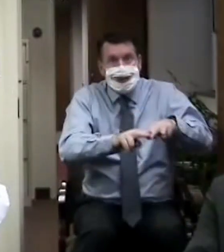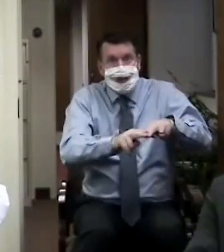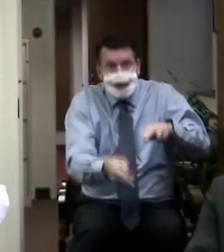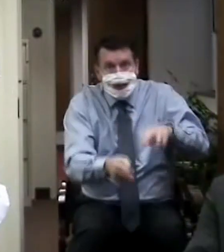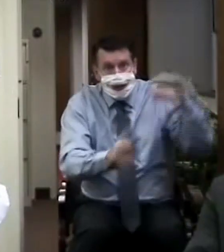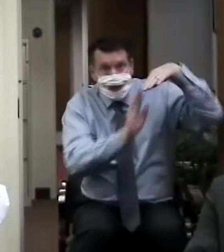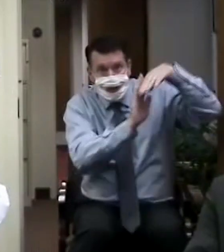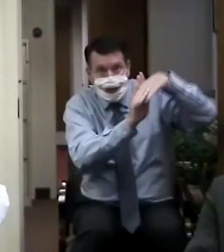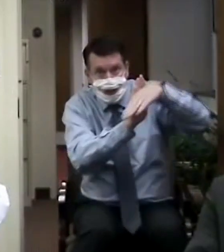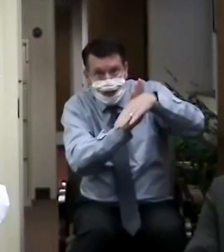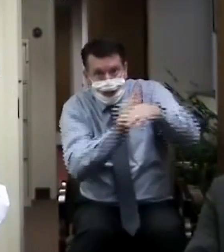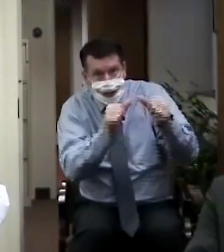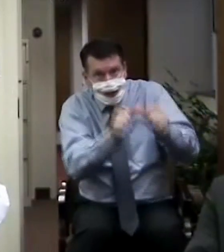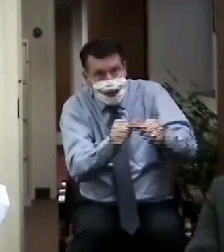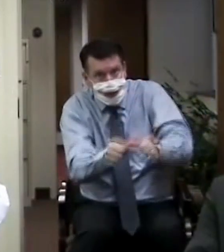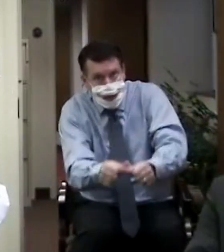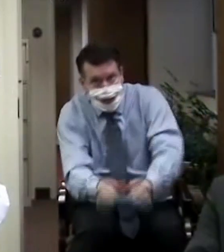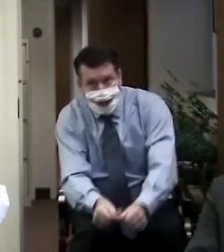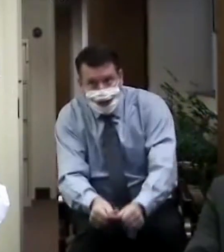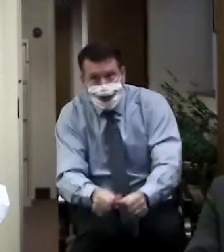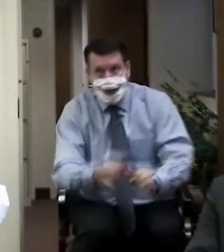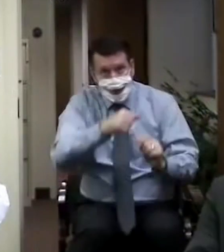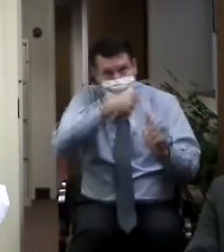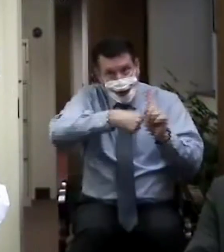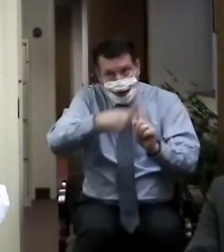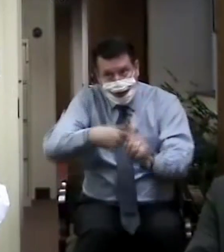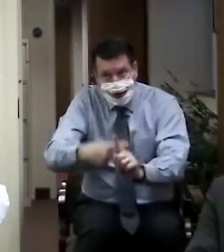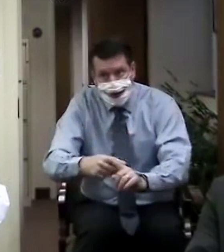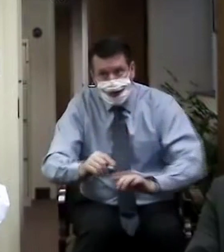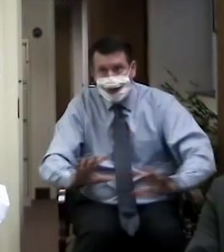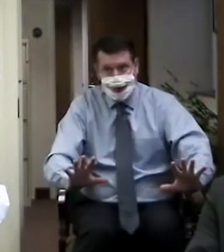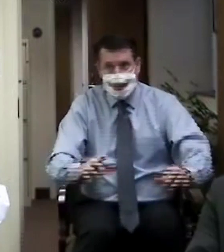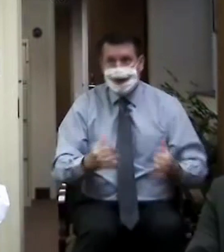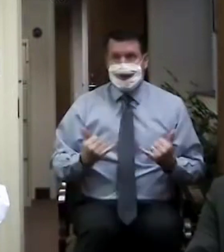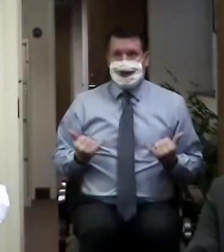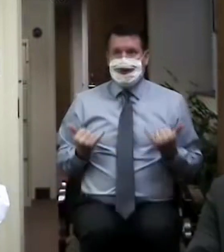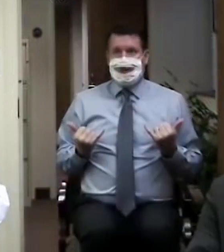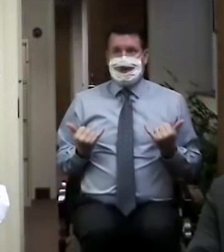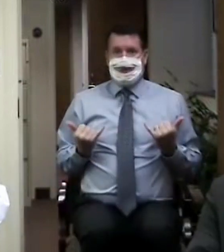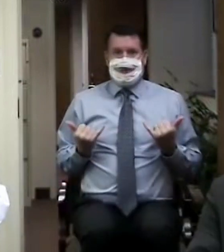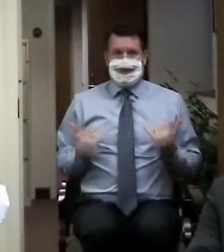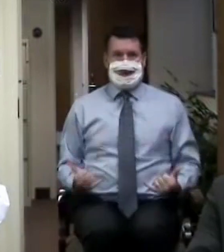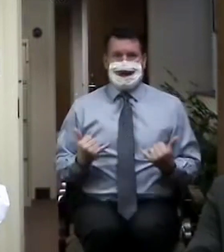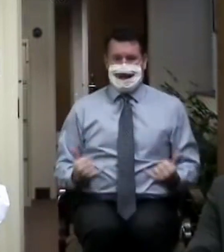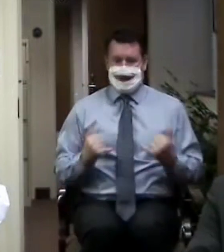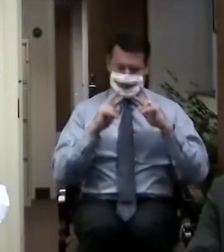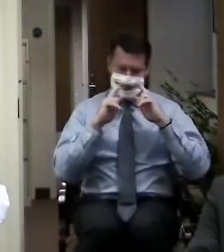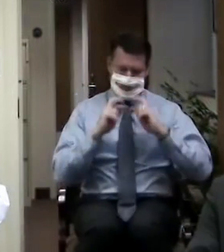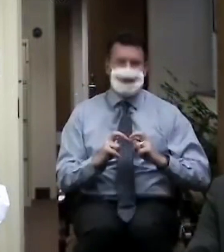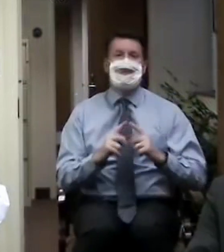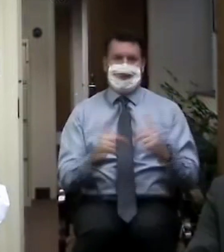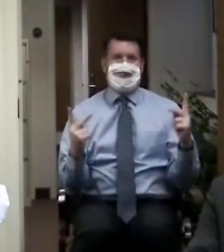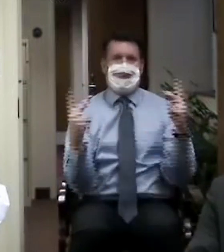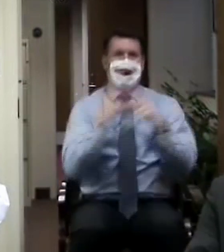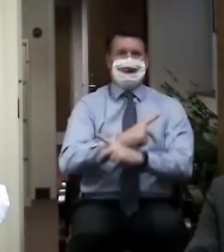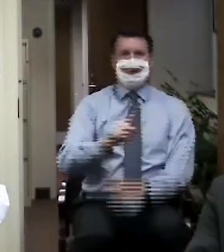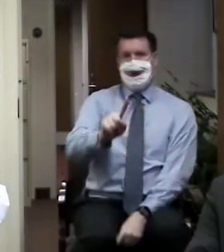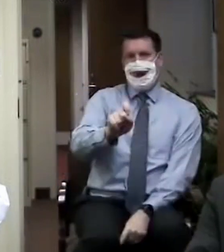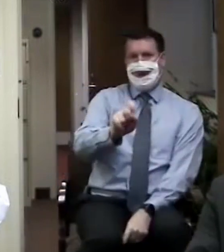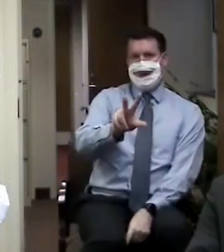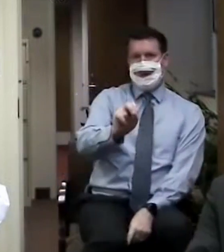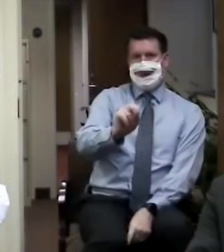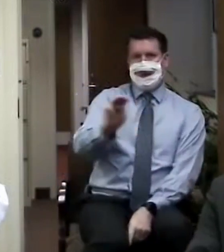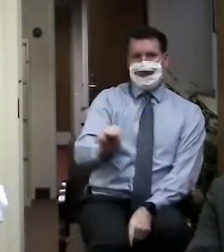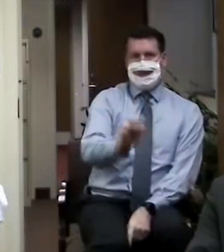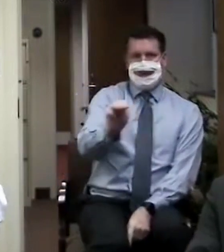will shrink over time through a combination of both additional revenue for the patients that need services coming in, and also from the